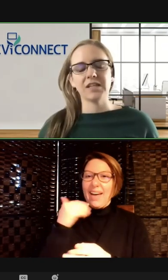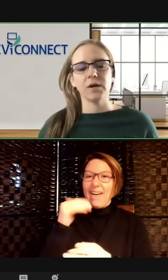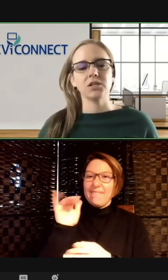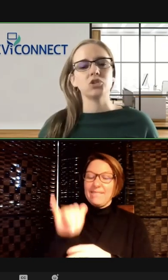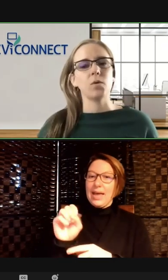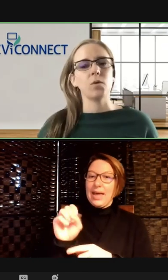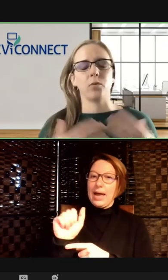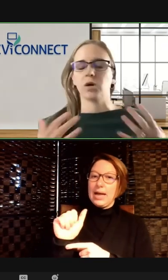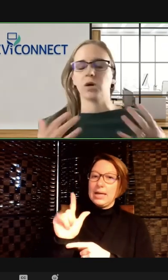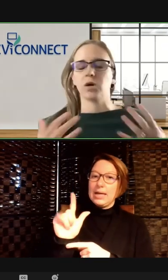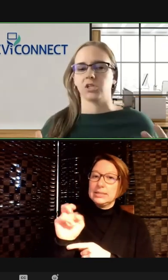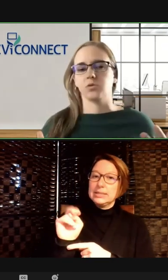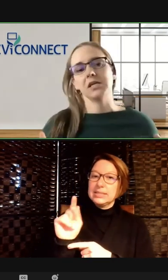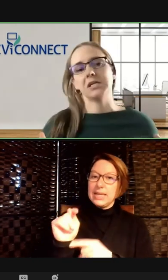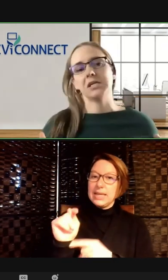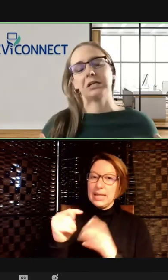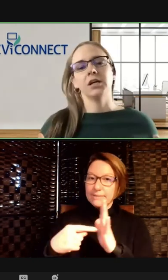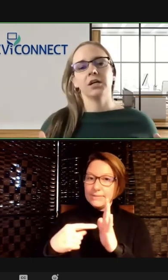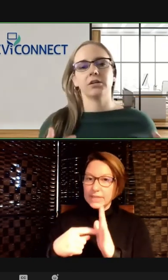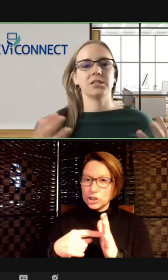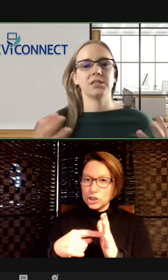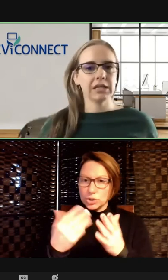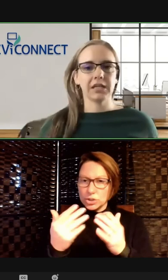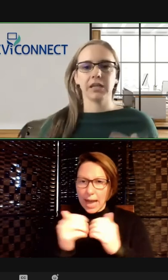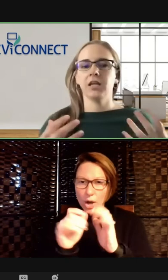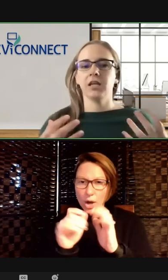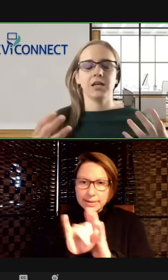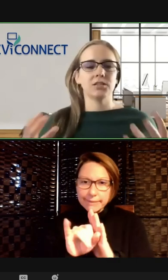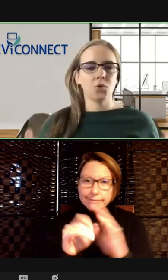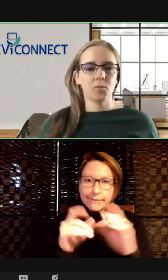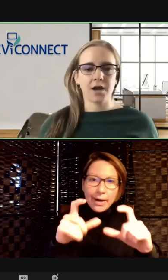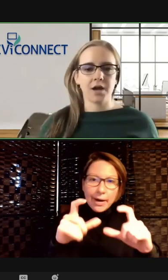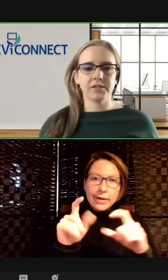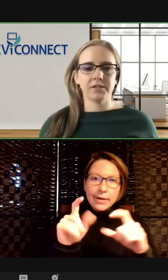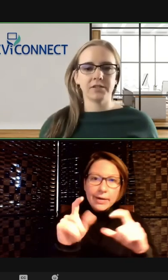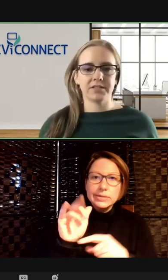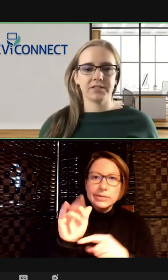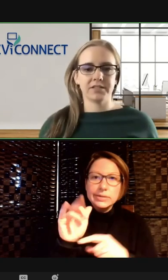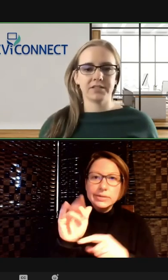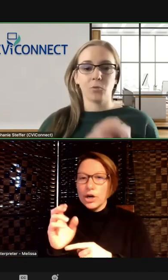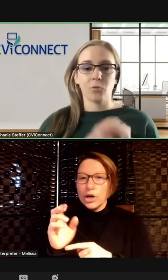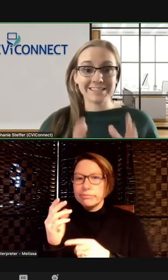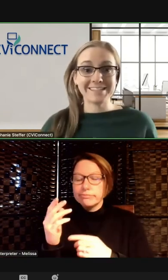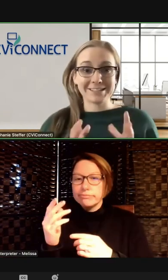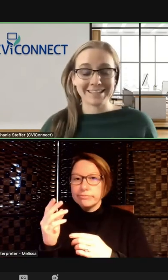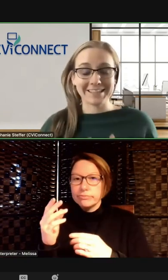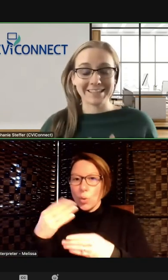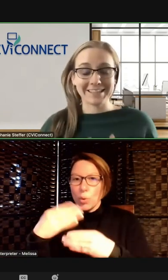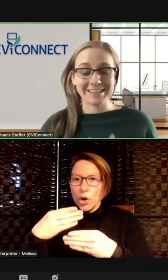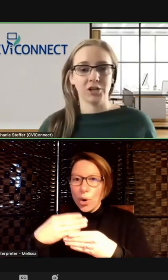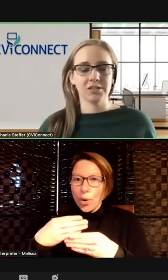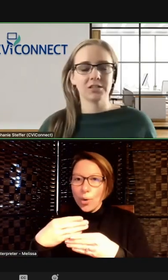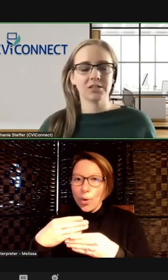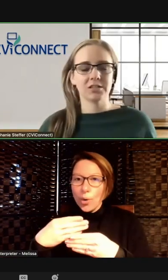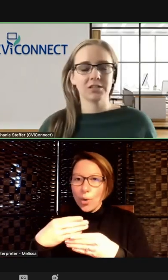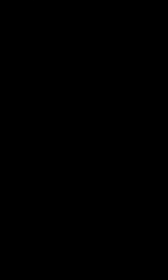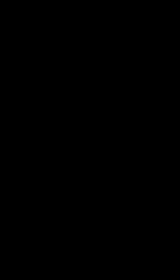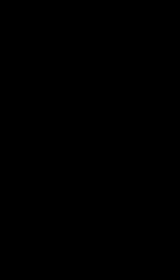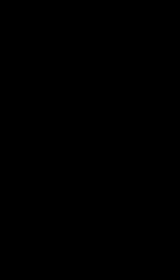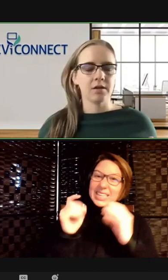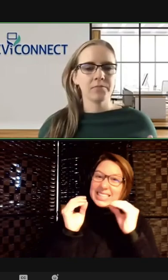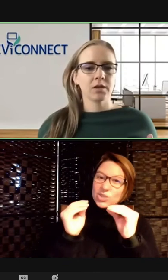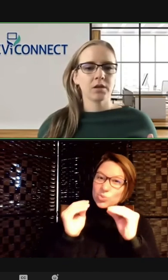to us. So that's why it's so important when you hear Christine and so many others say, we need to teach the salient features. Because